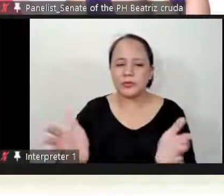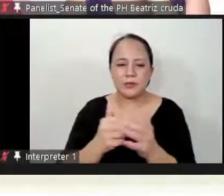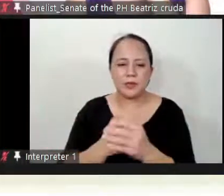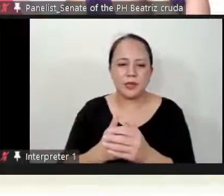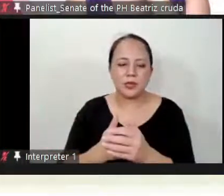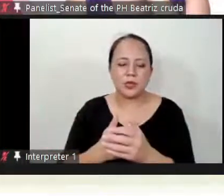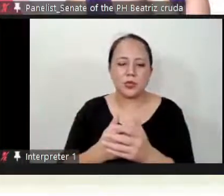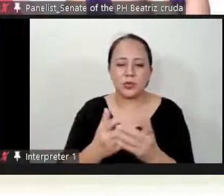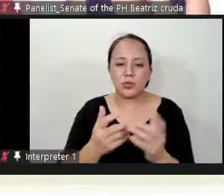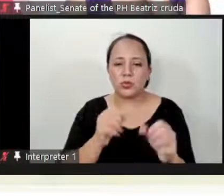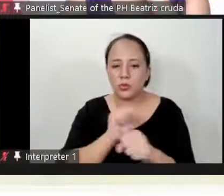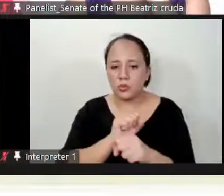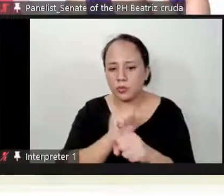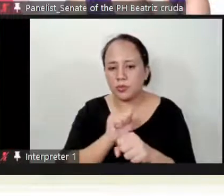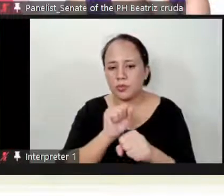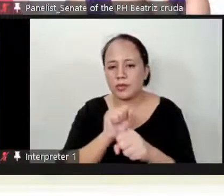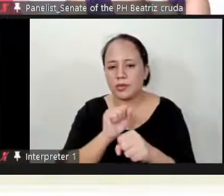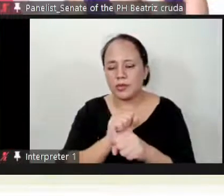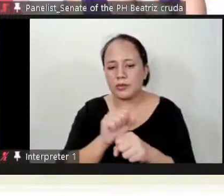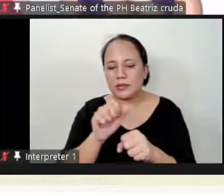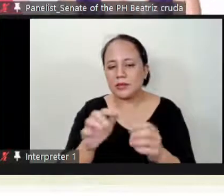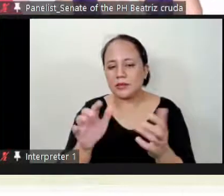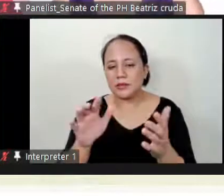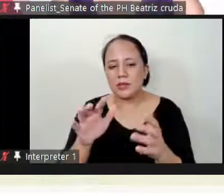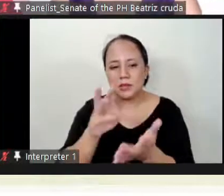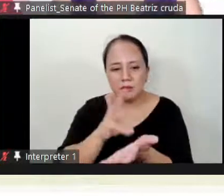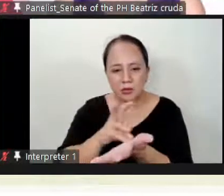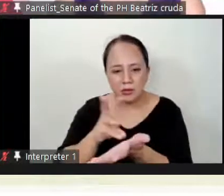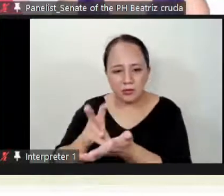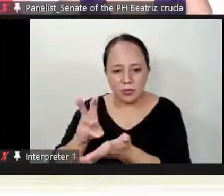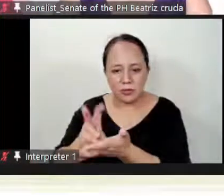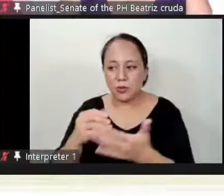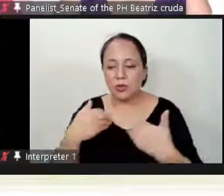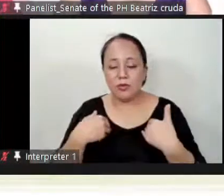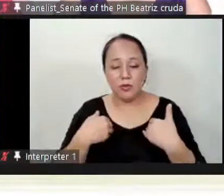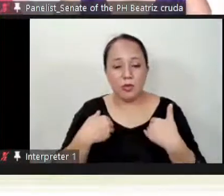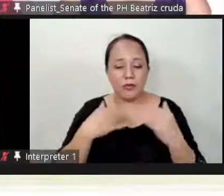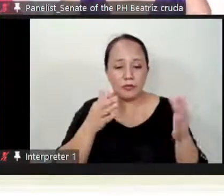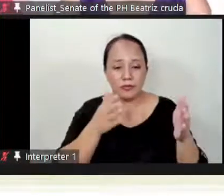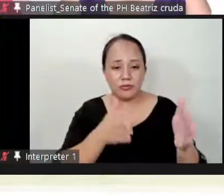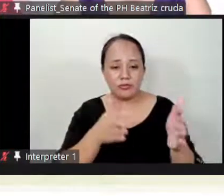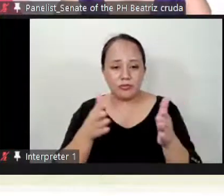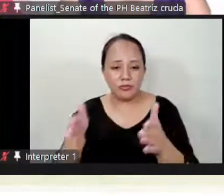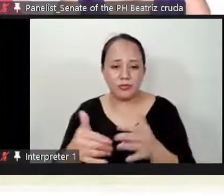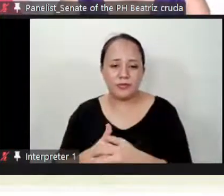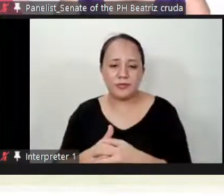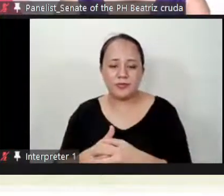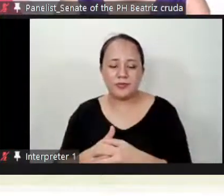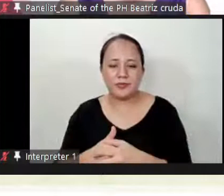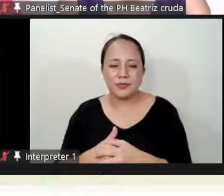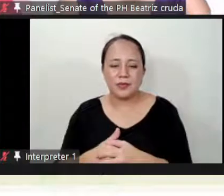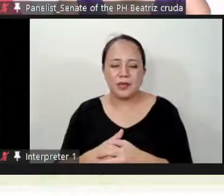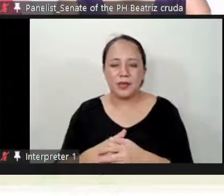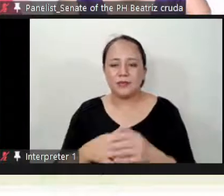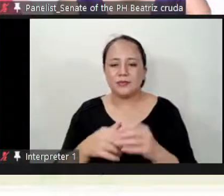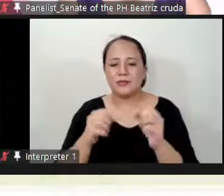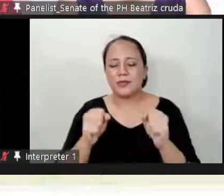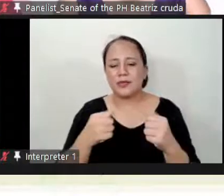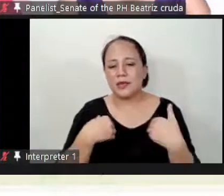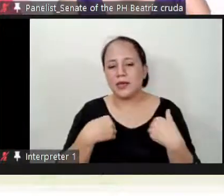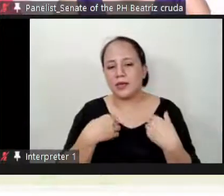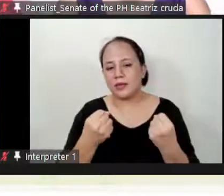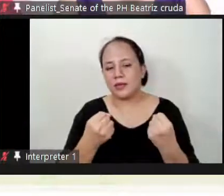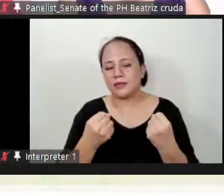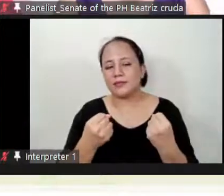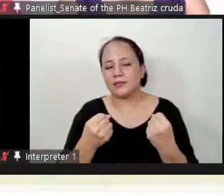to practice in those levels or have a mechanism of enabling the